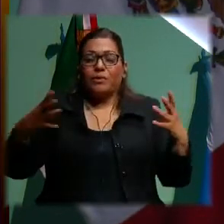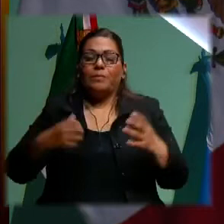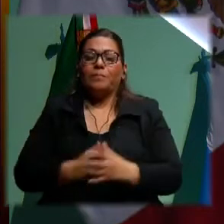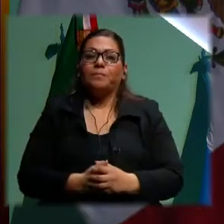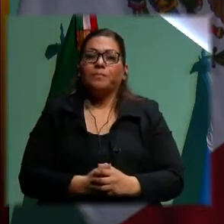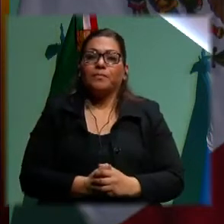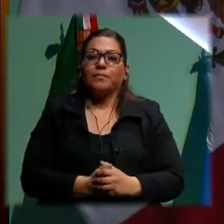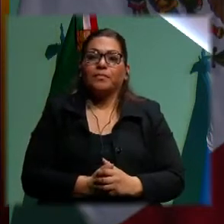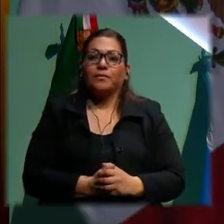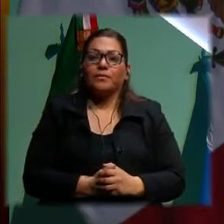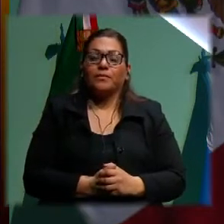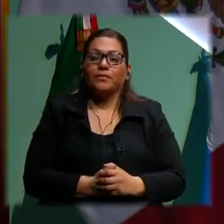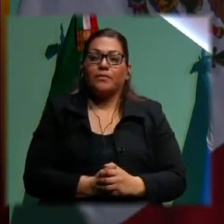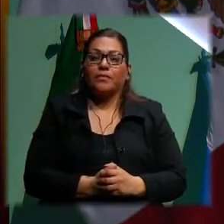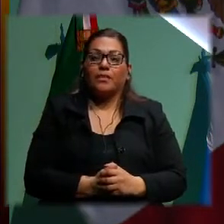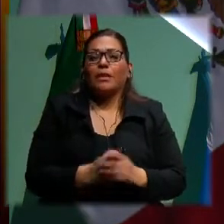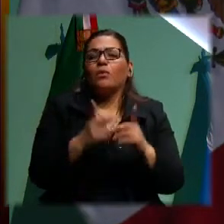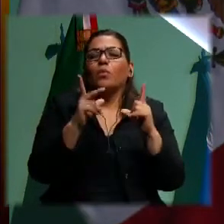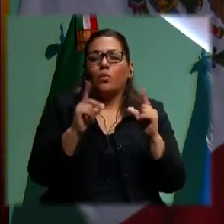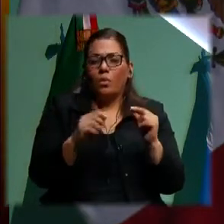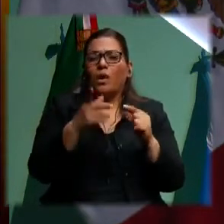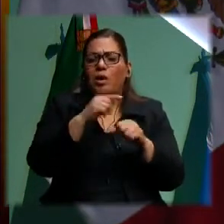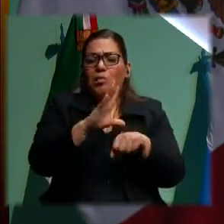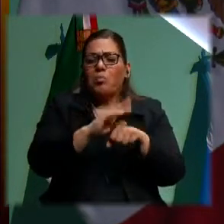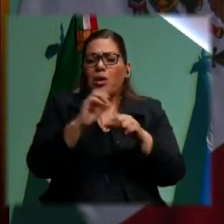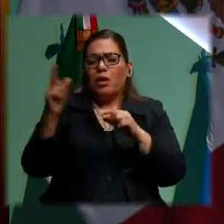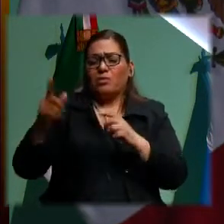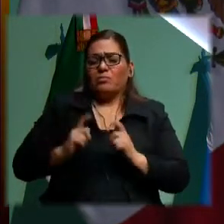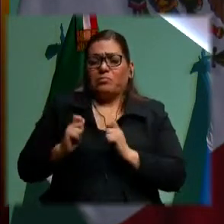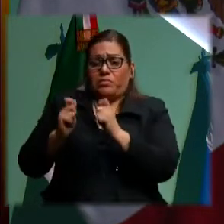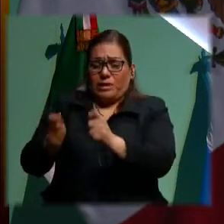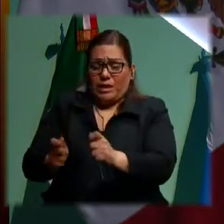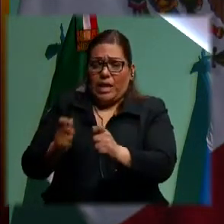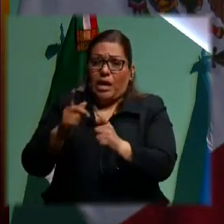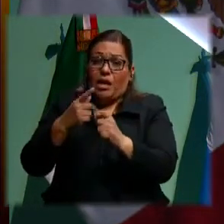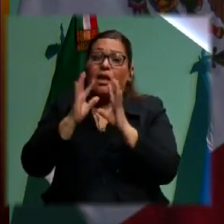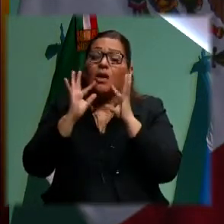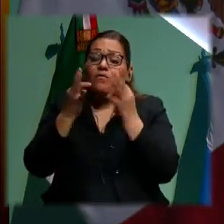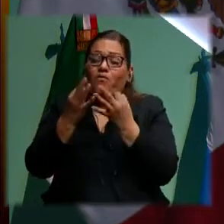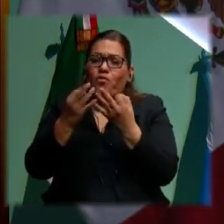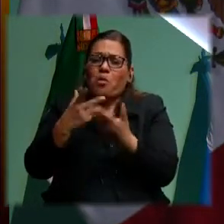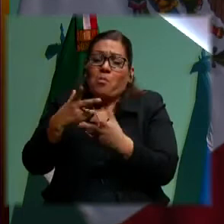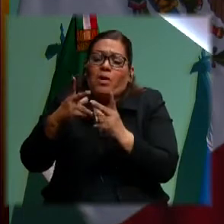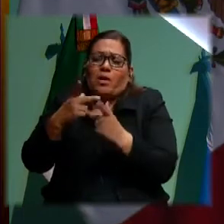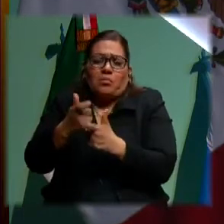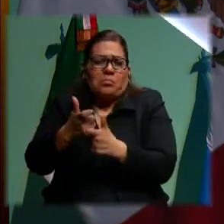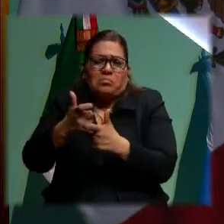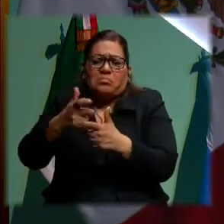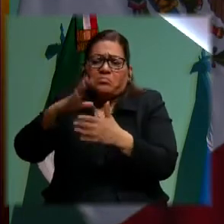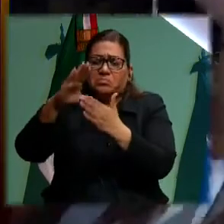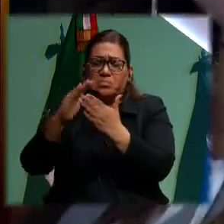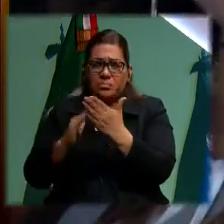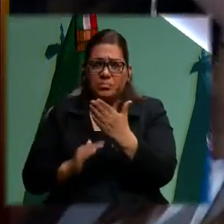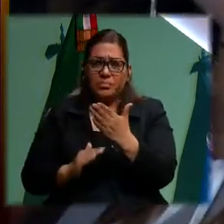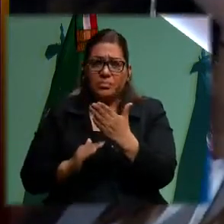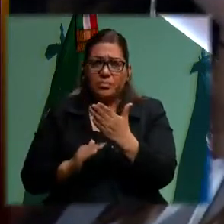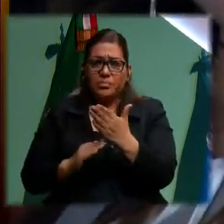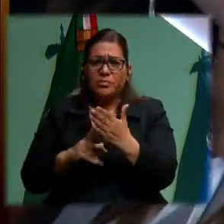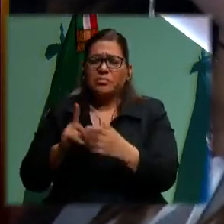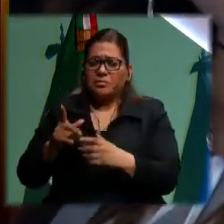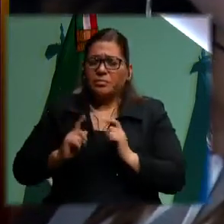swath so that it is affordable and they can take on the spectrum they need to do what they need to